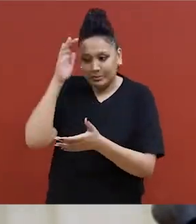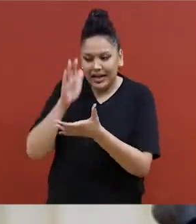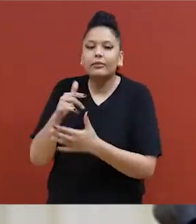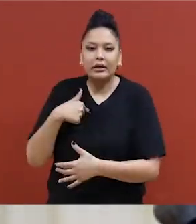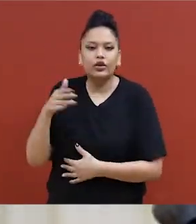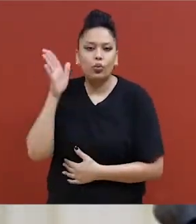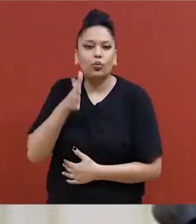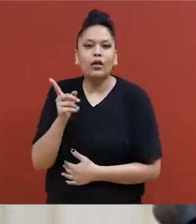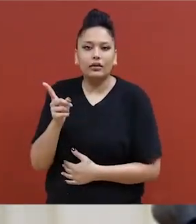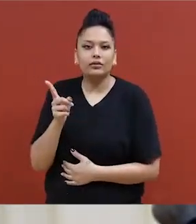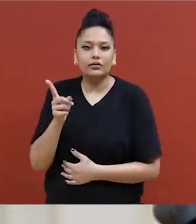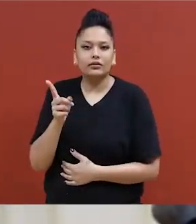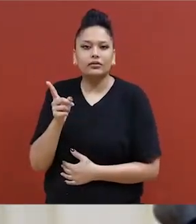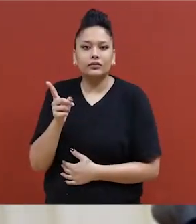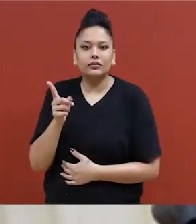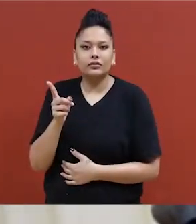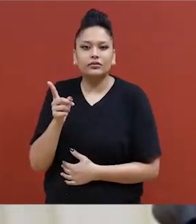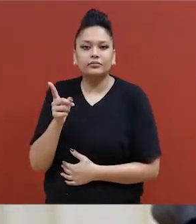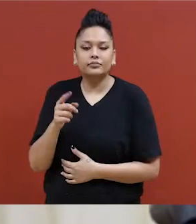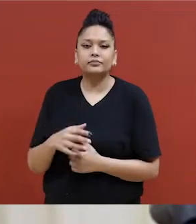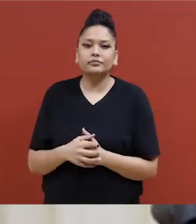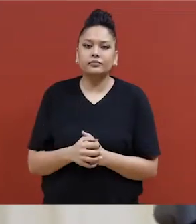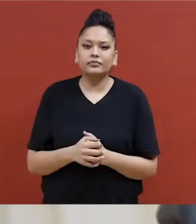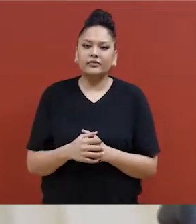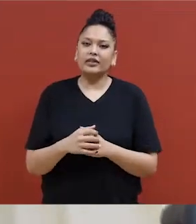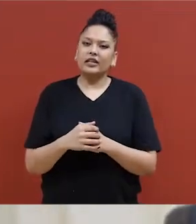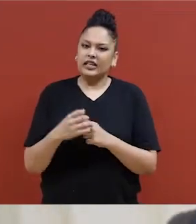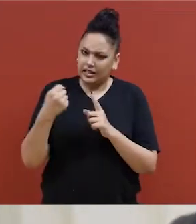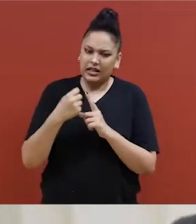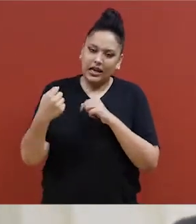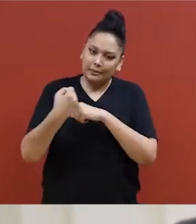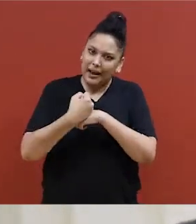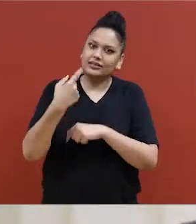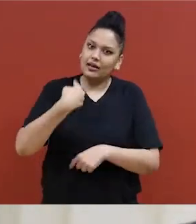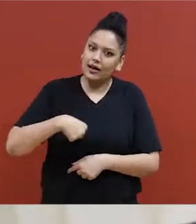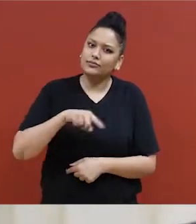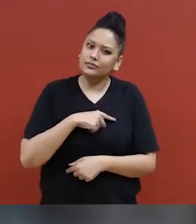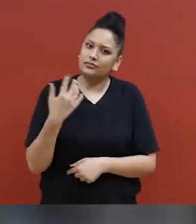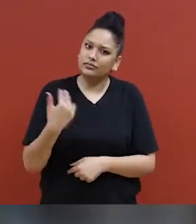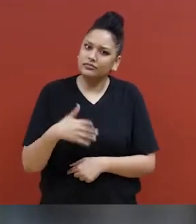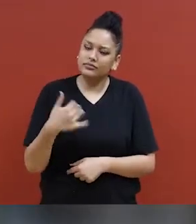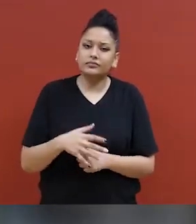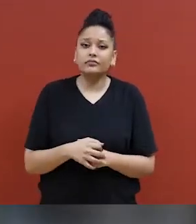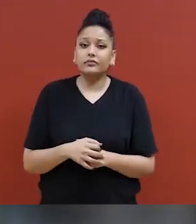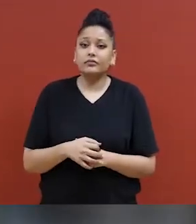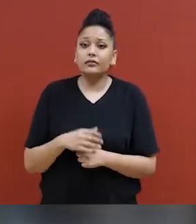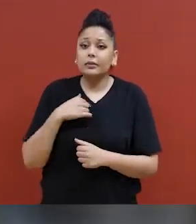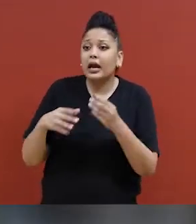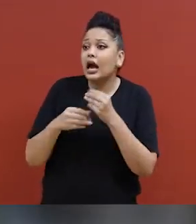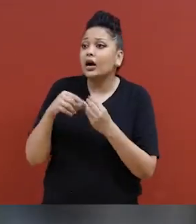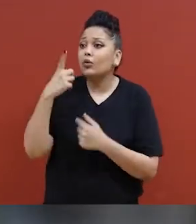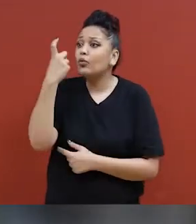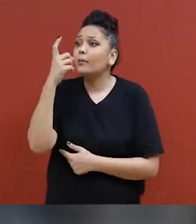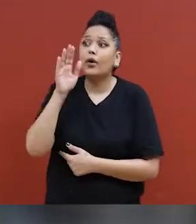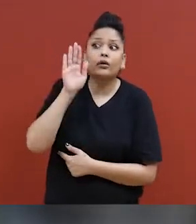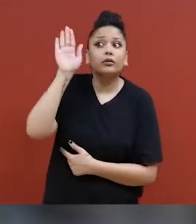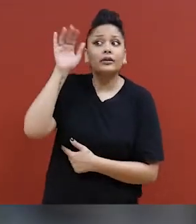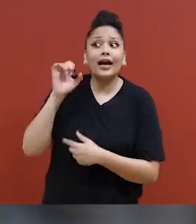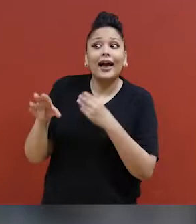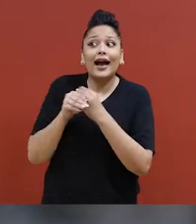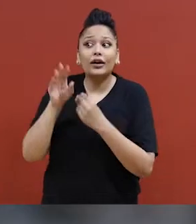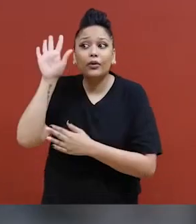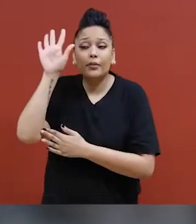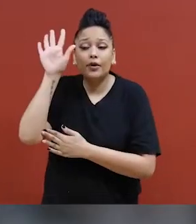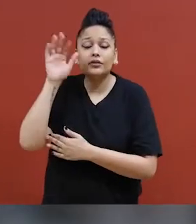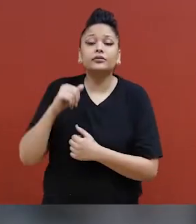do believe us, right, and respect us. if I could just speak up about one more thing, I